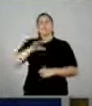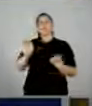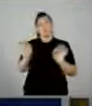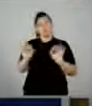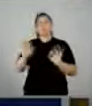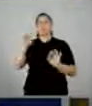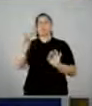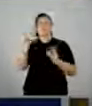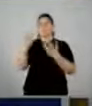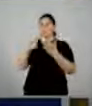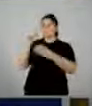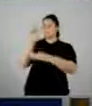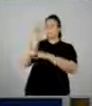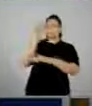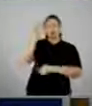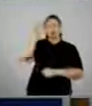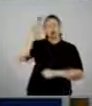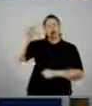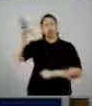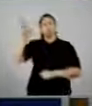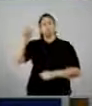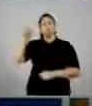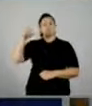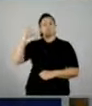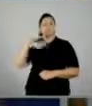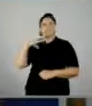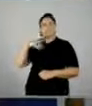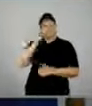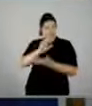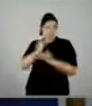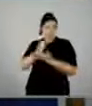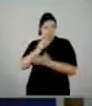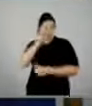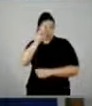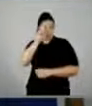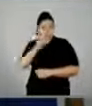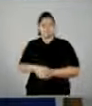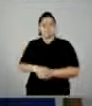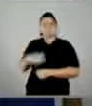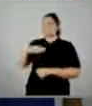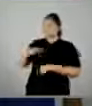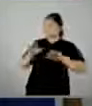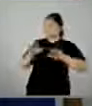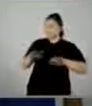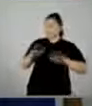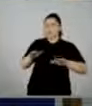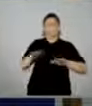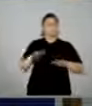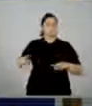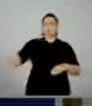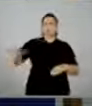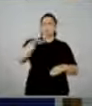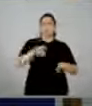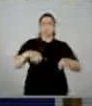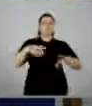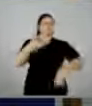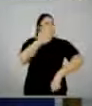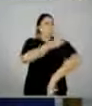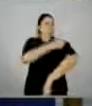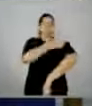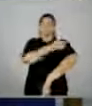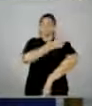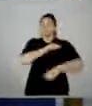in the coming months, if you know, once we get to a situation of vaccine rollout in full swing. In terms of